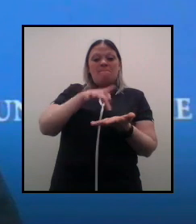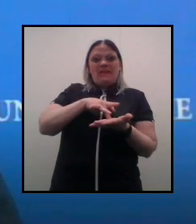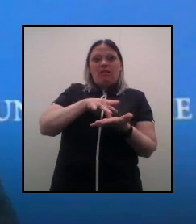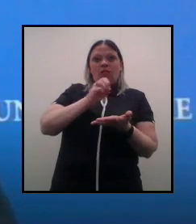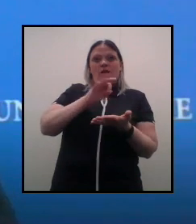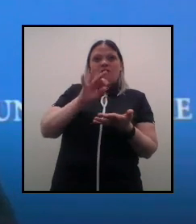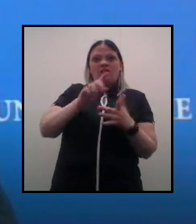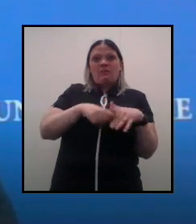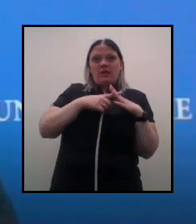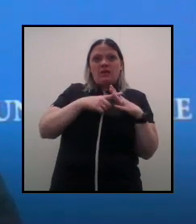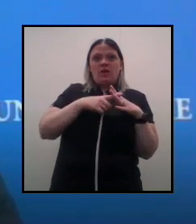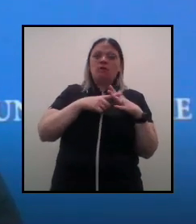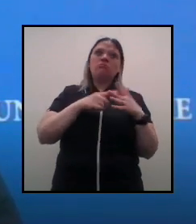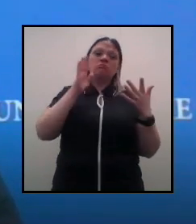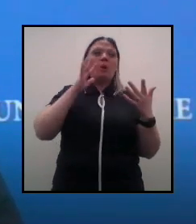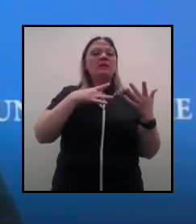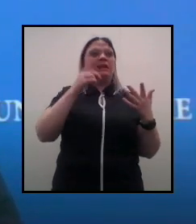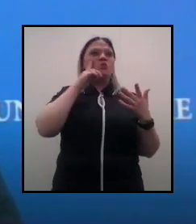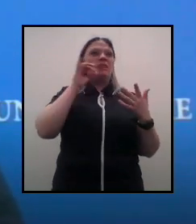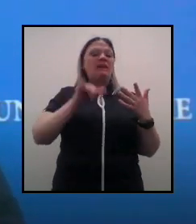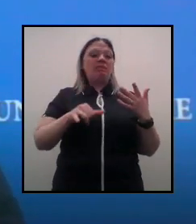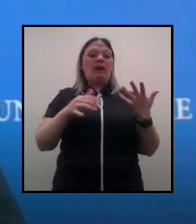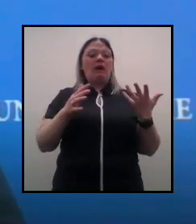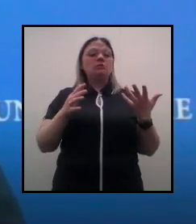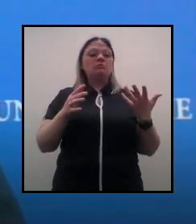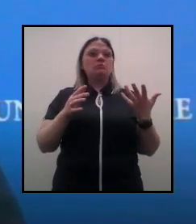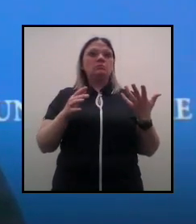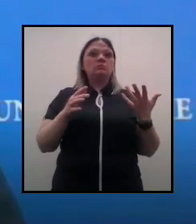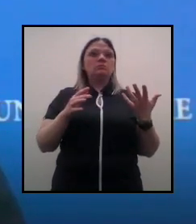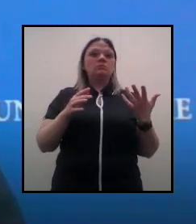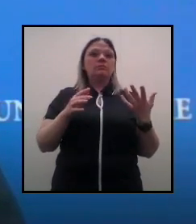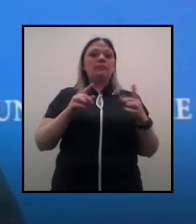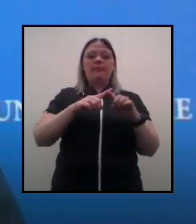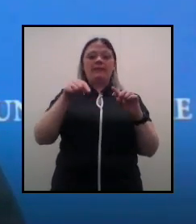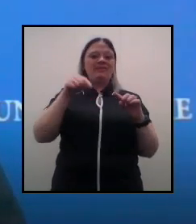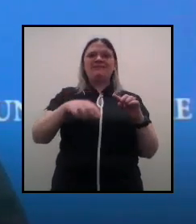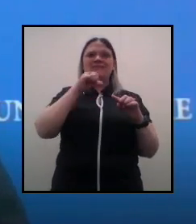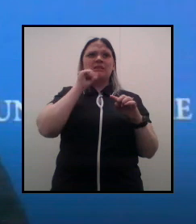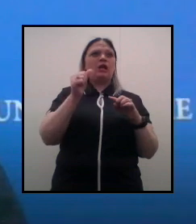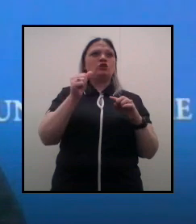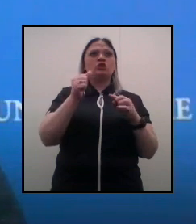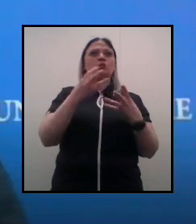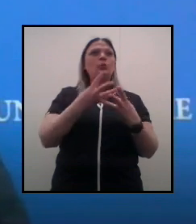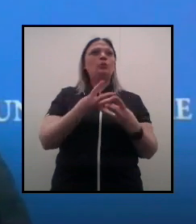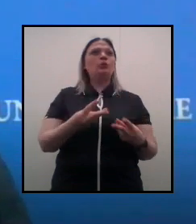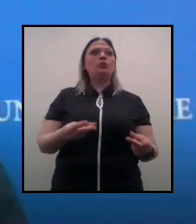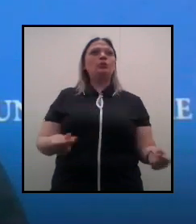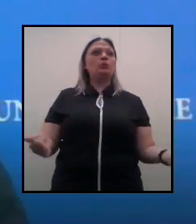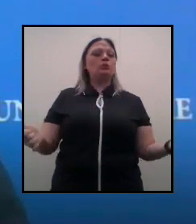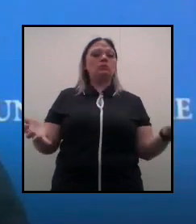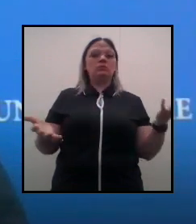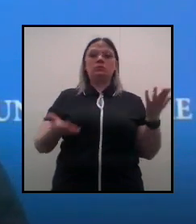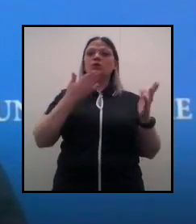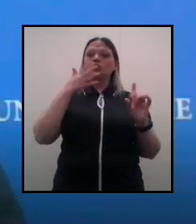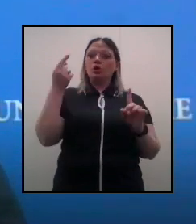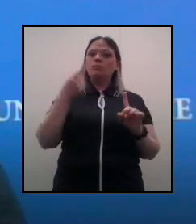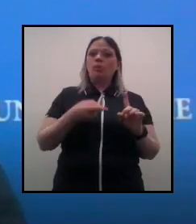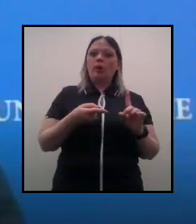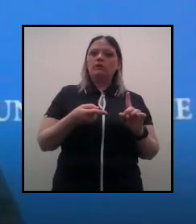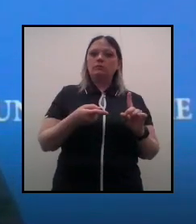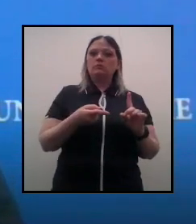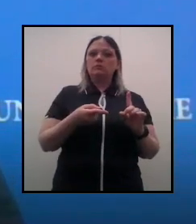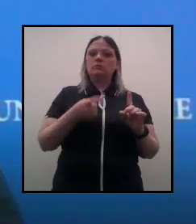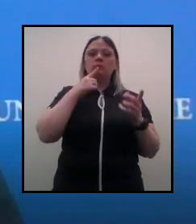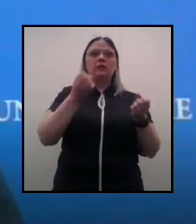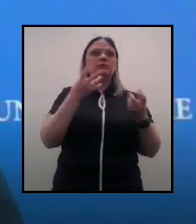I don't know. I'd like to think we're in the middle of the beginning, but this is not going away. It brings up a good point, Steve, because a lot of